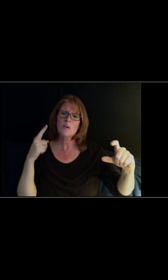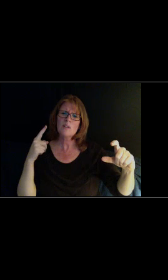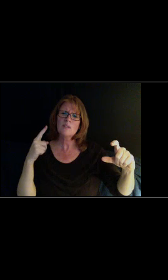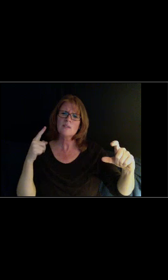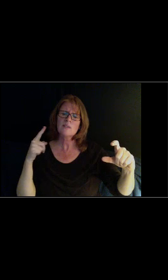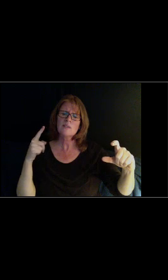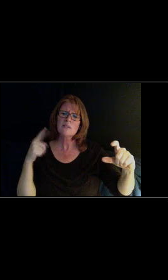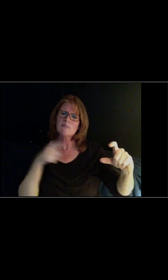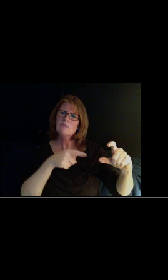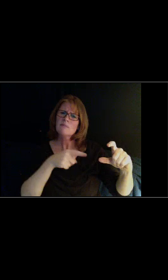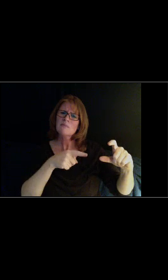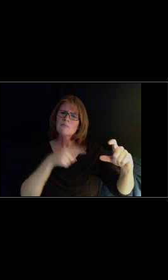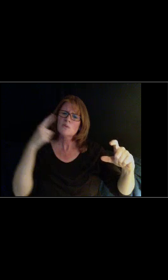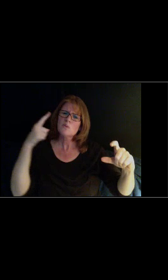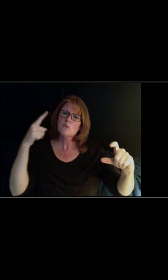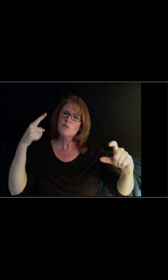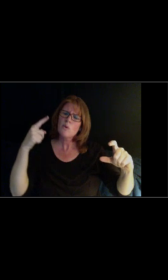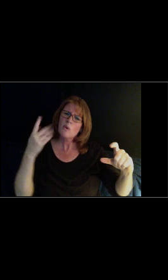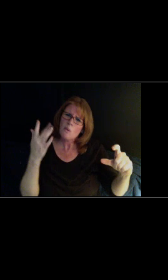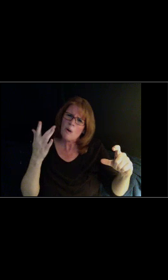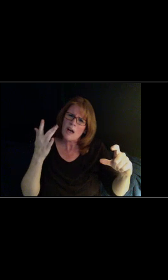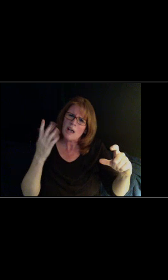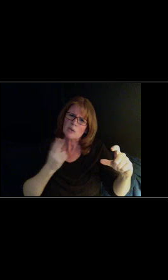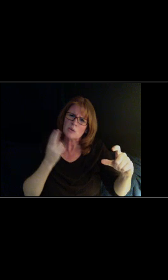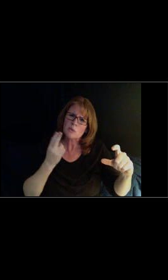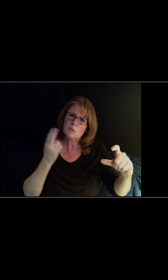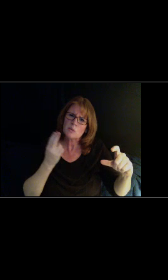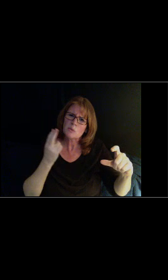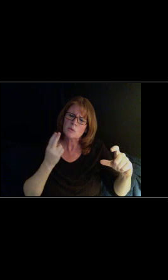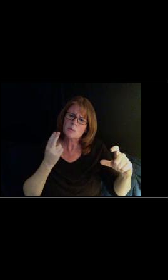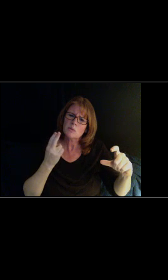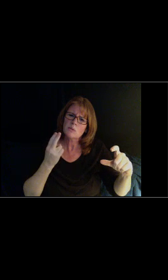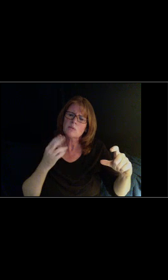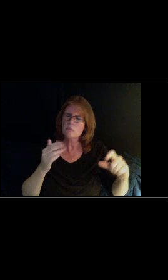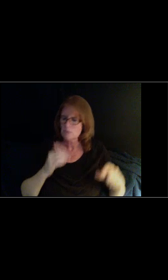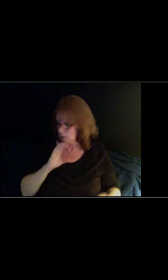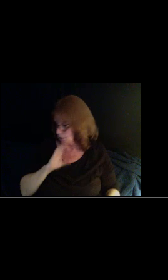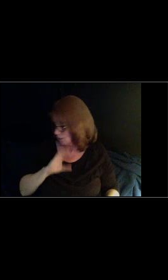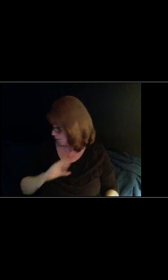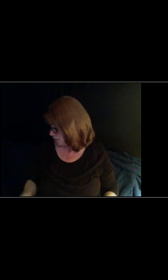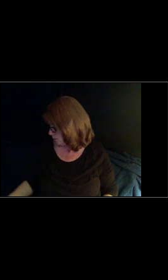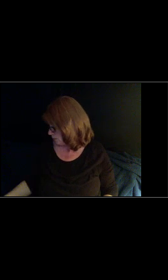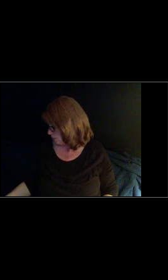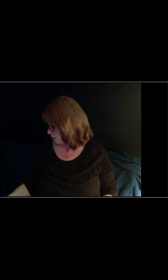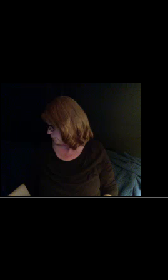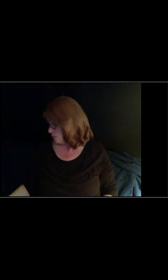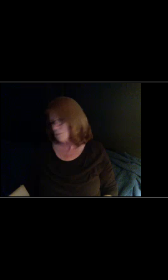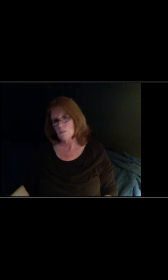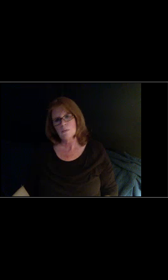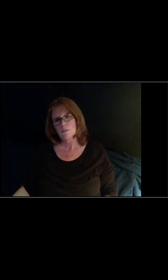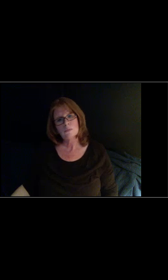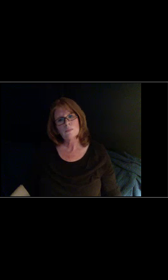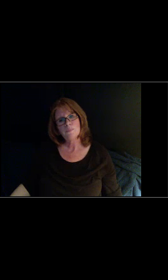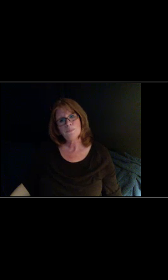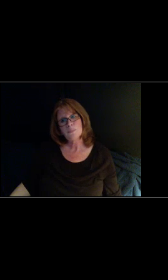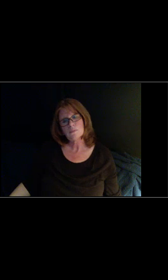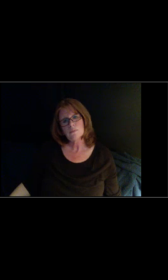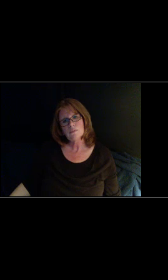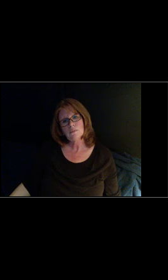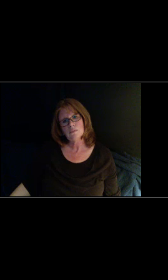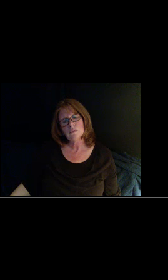is to take a step back from those lenses and dissect why we use them in our profession. Next